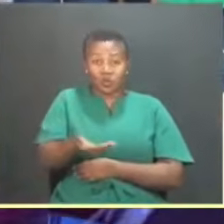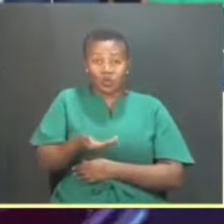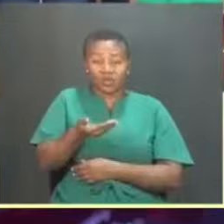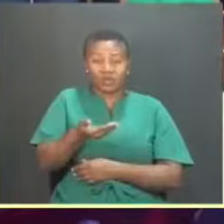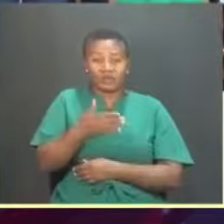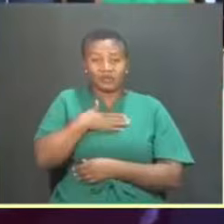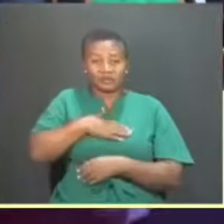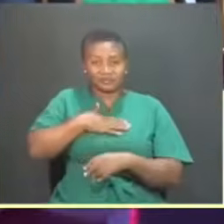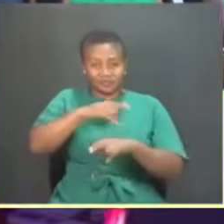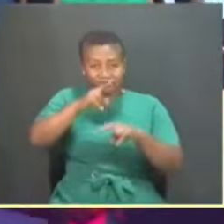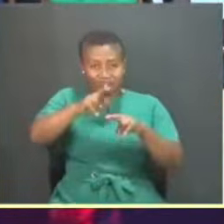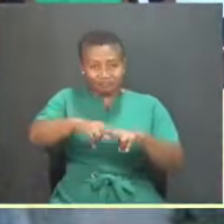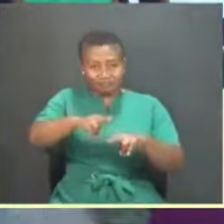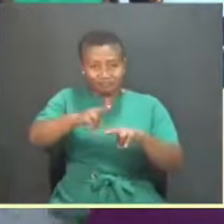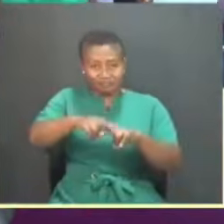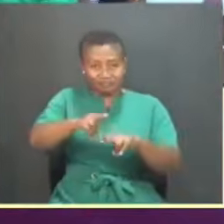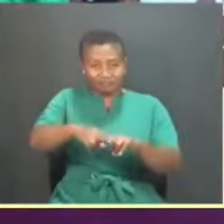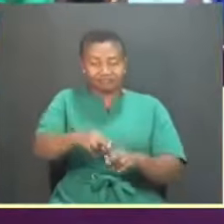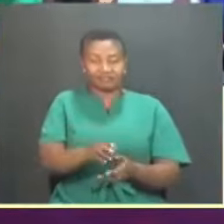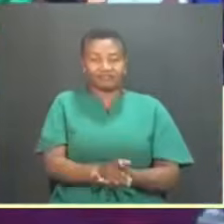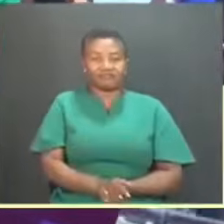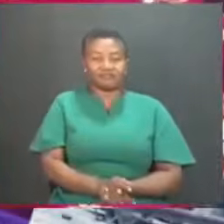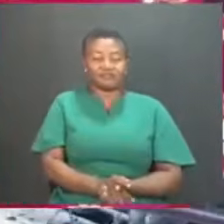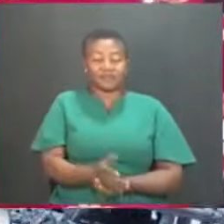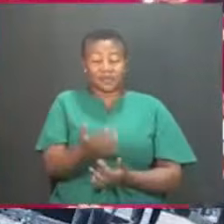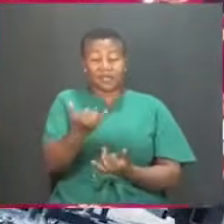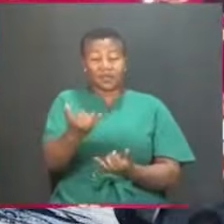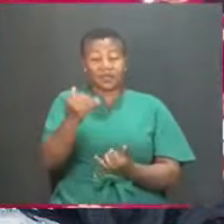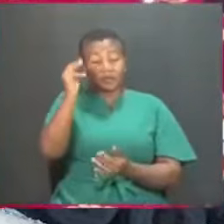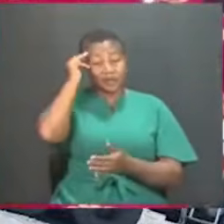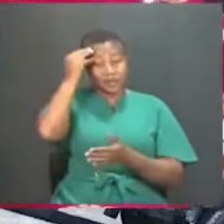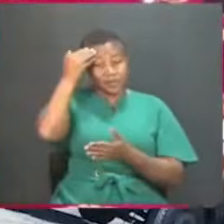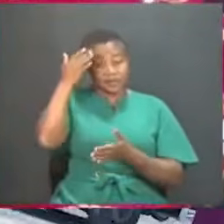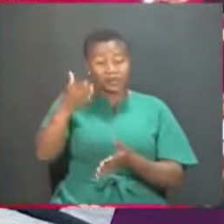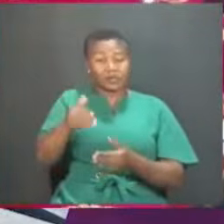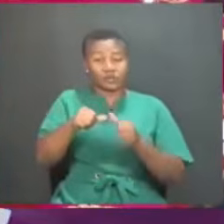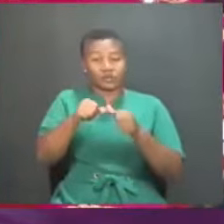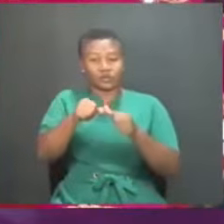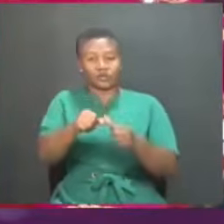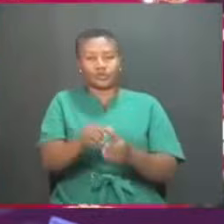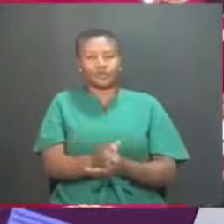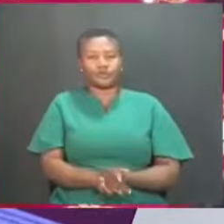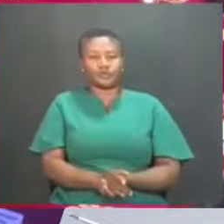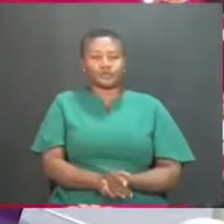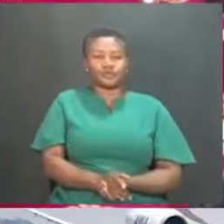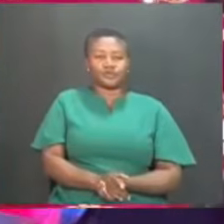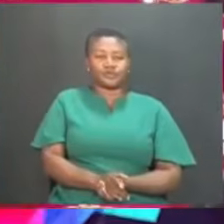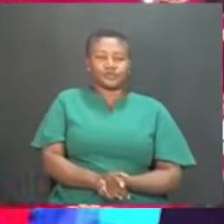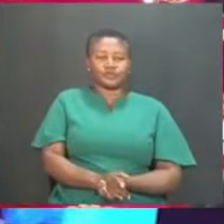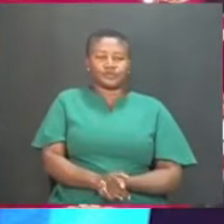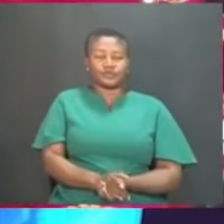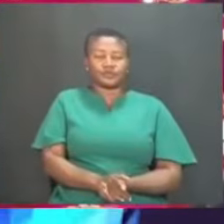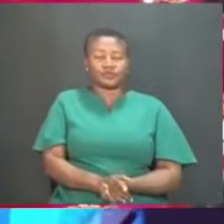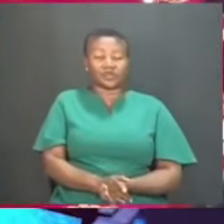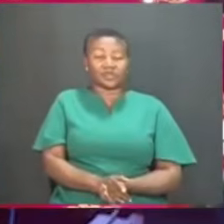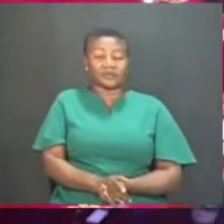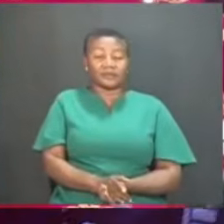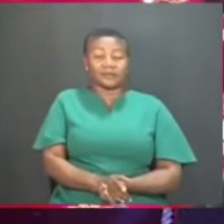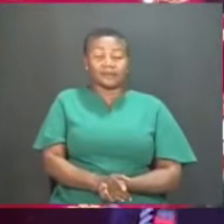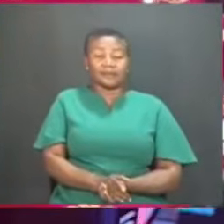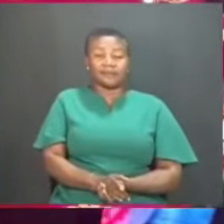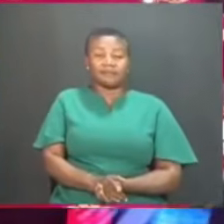resume your seats. Now, Minister, you may present your statement.